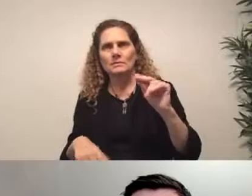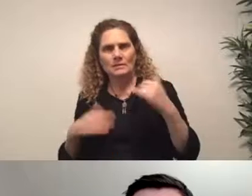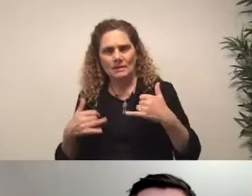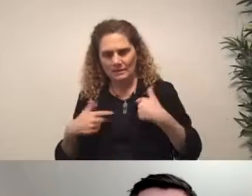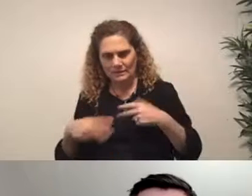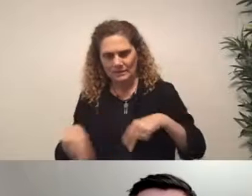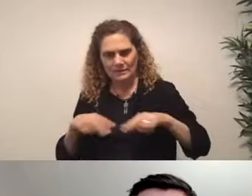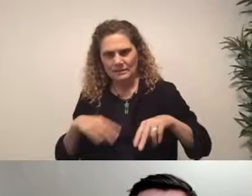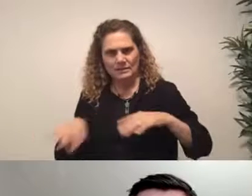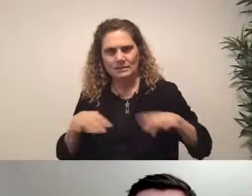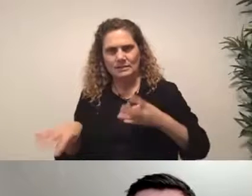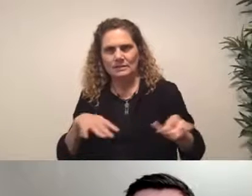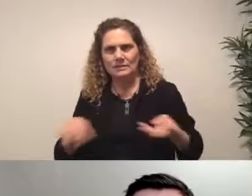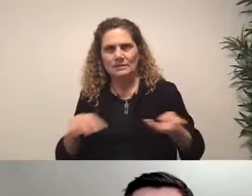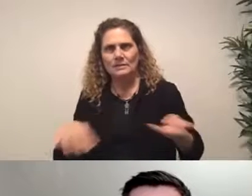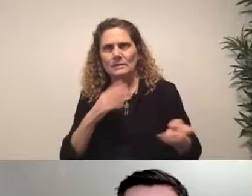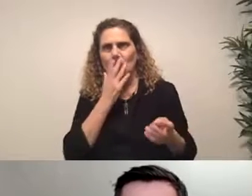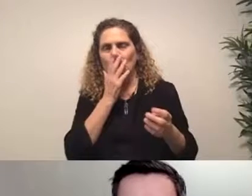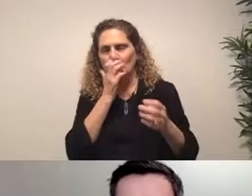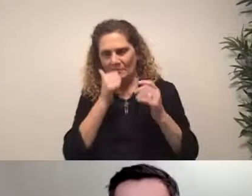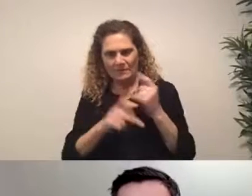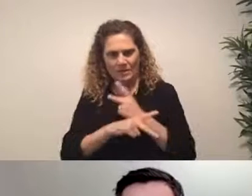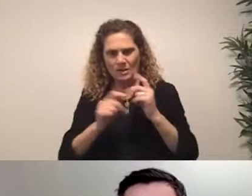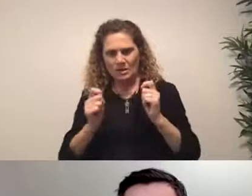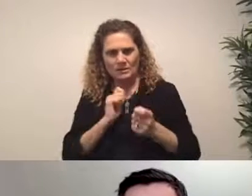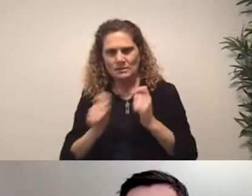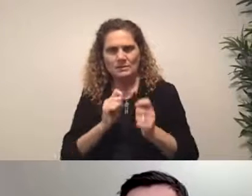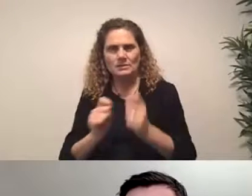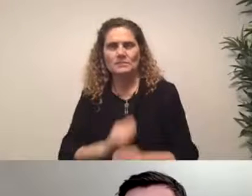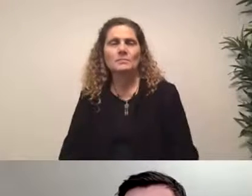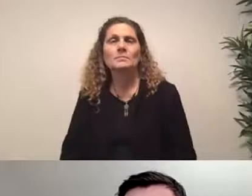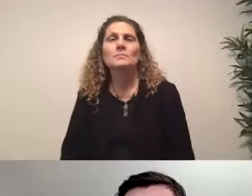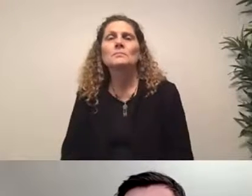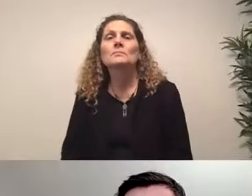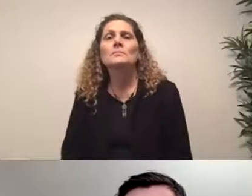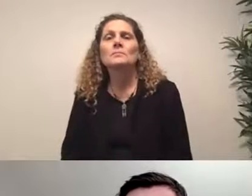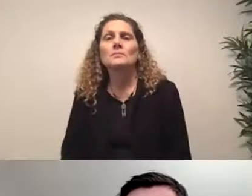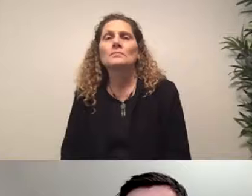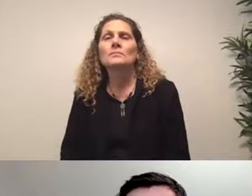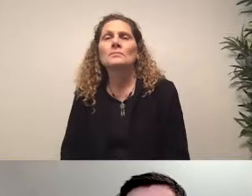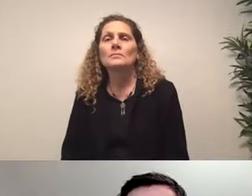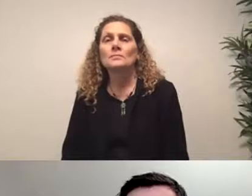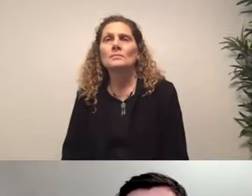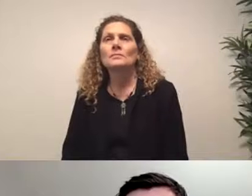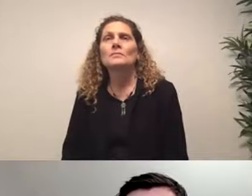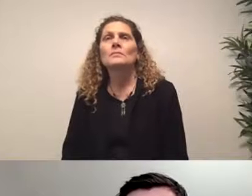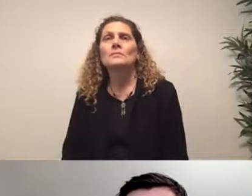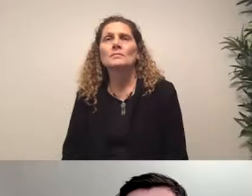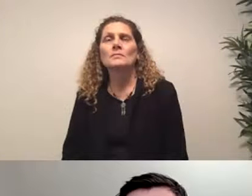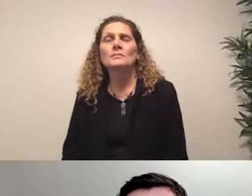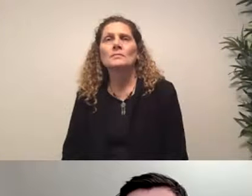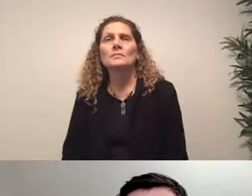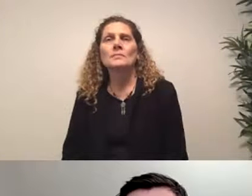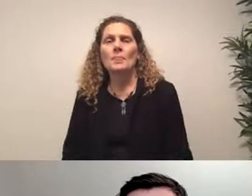The next question from Sharon Bajenda at CBS 58 is for Dr. Weston. Could someone test positive for antibodies after only the first dose